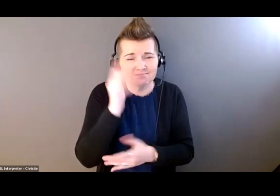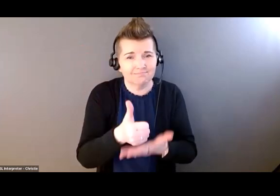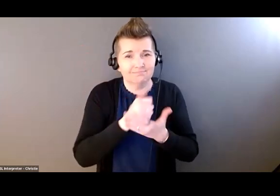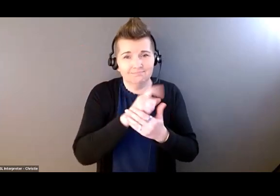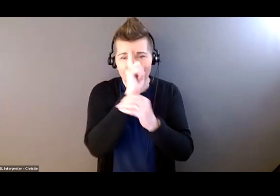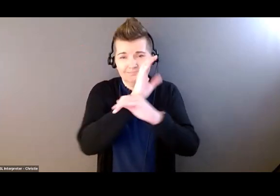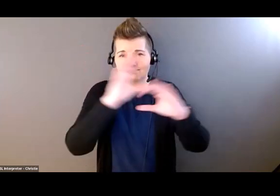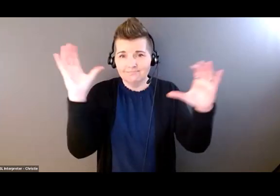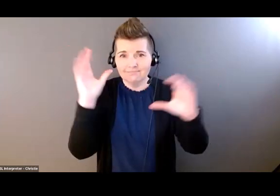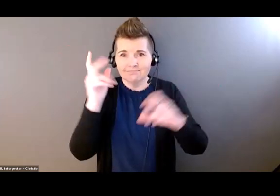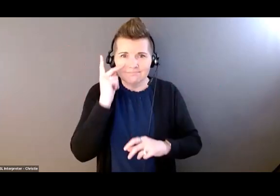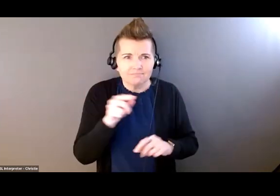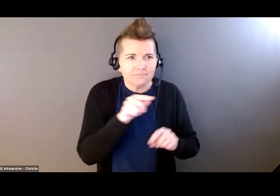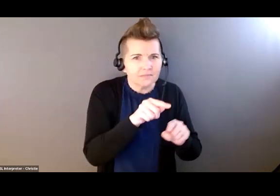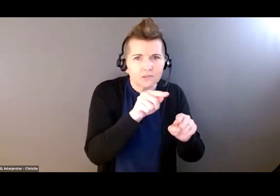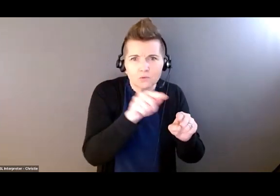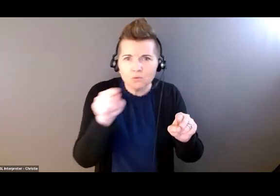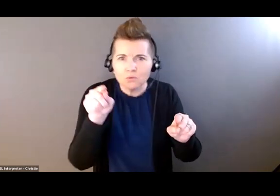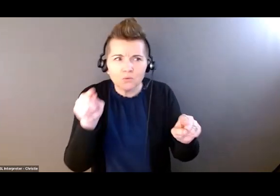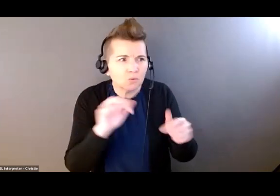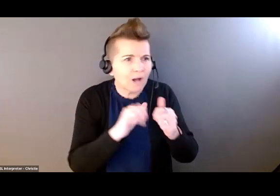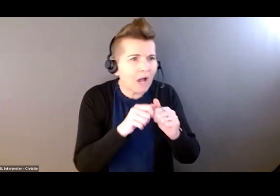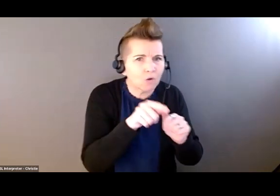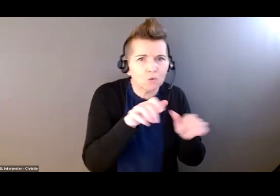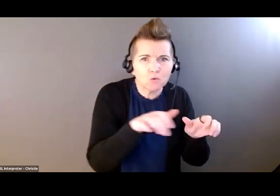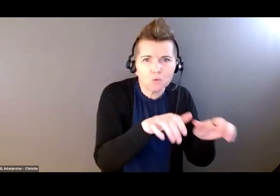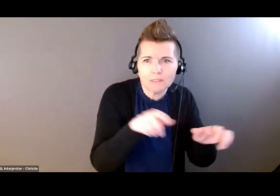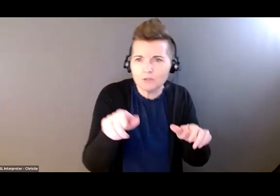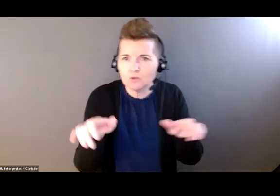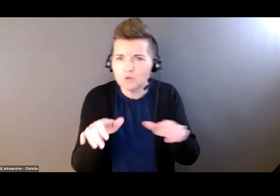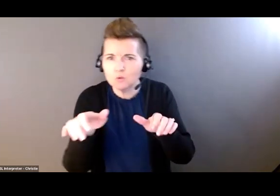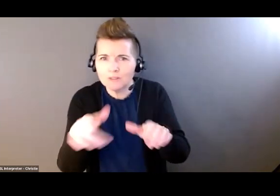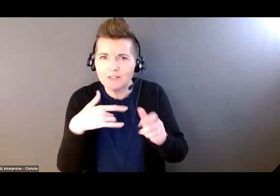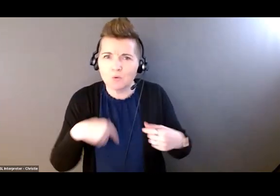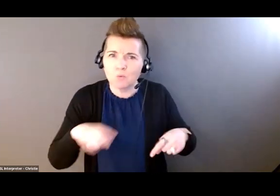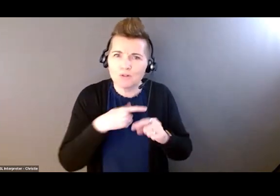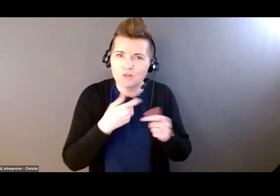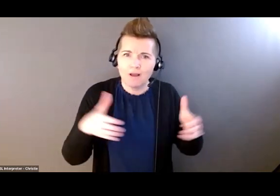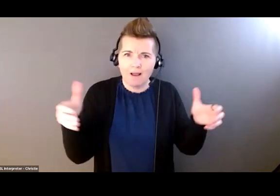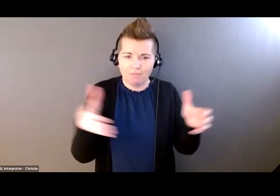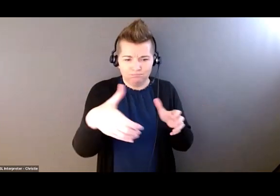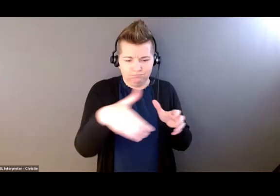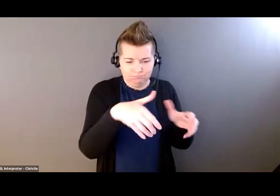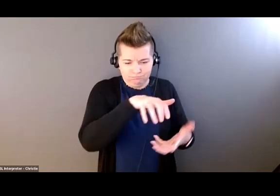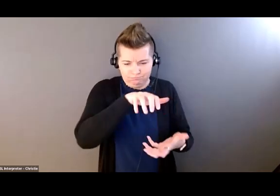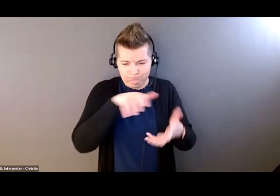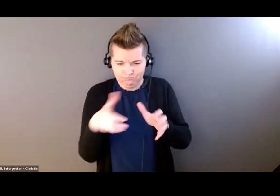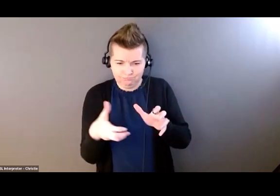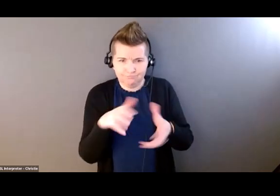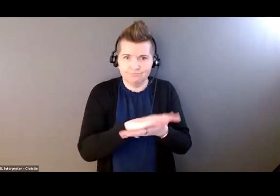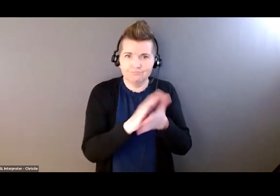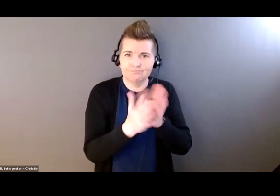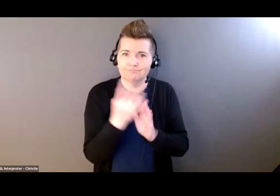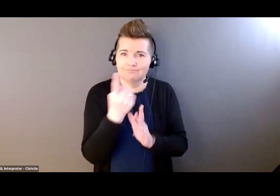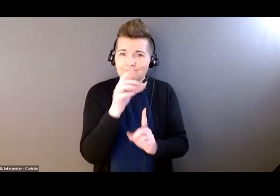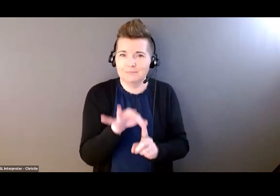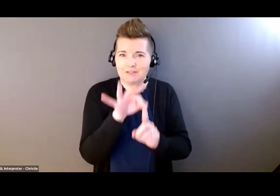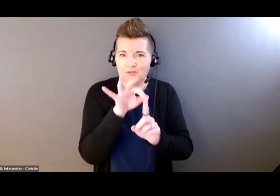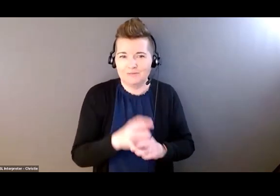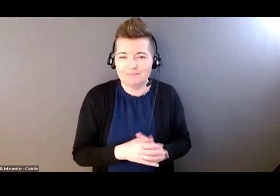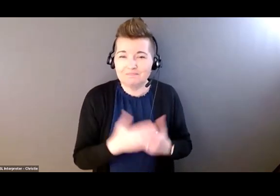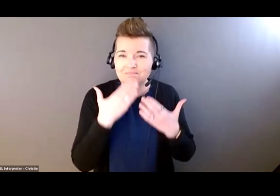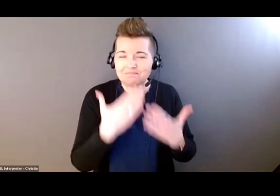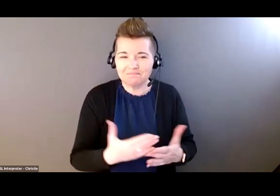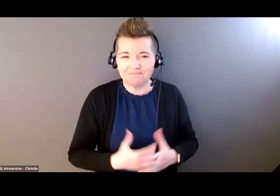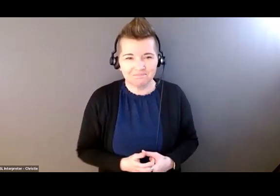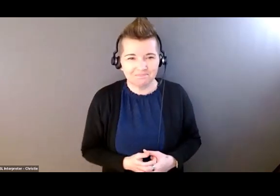Seriously, I struggle to say in just a short amount of words how appreciative I am. A reminder that counseling support is available. The